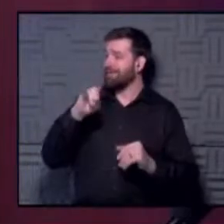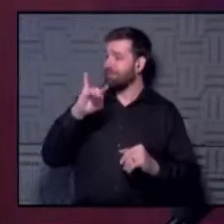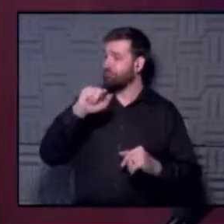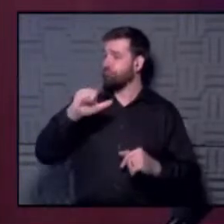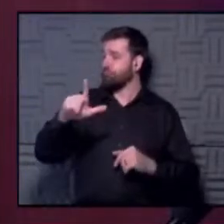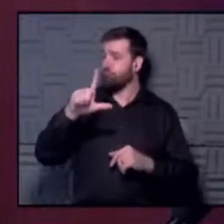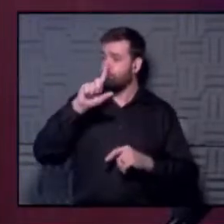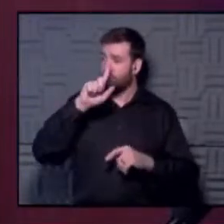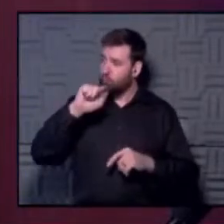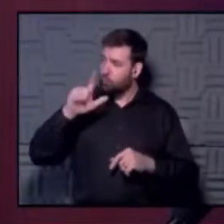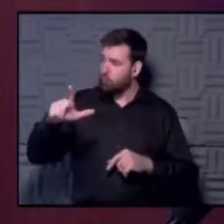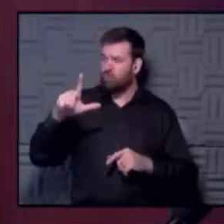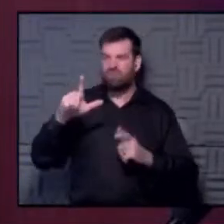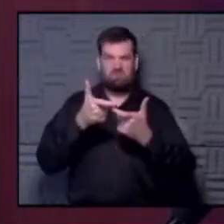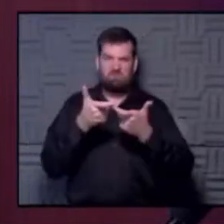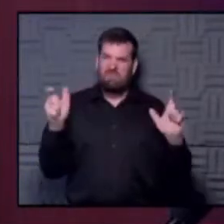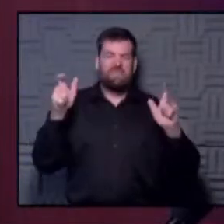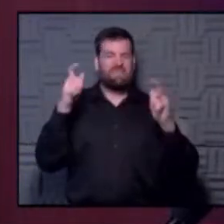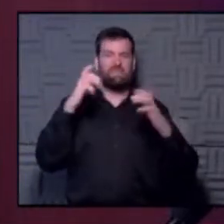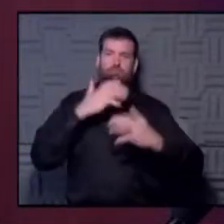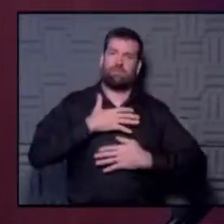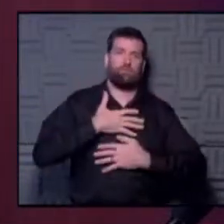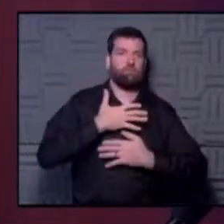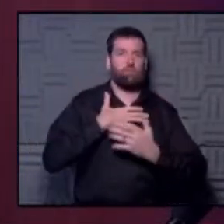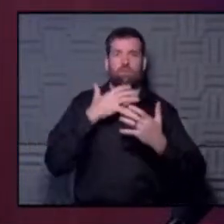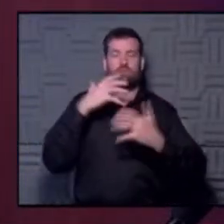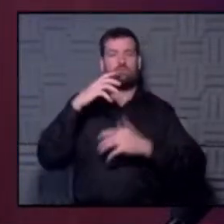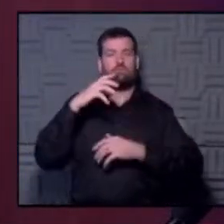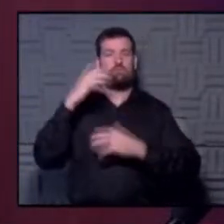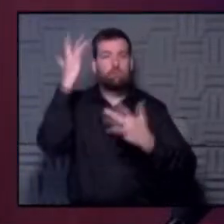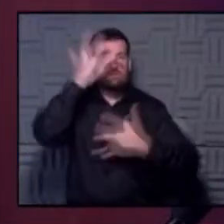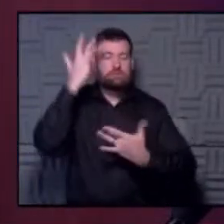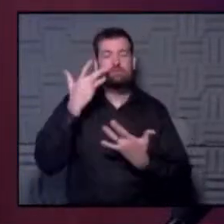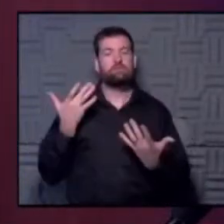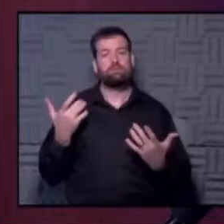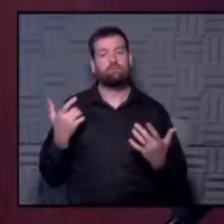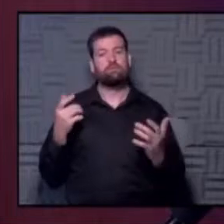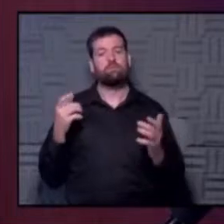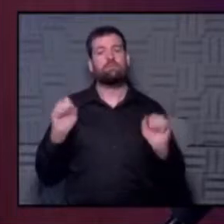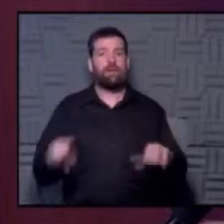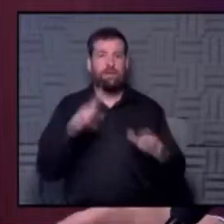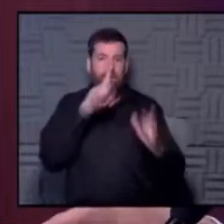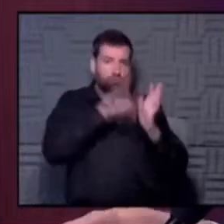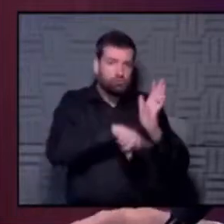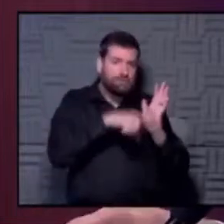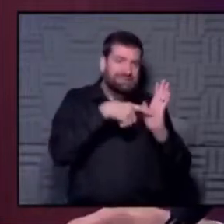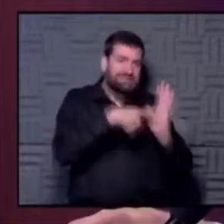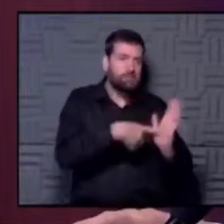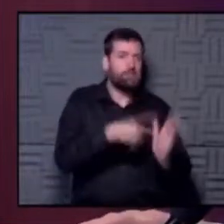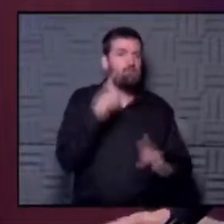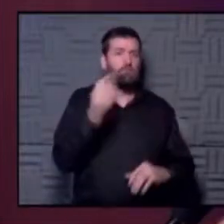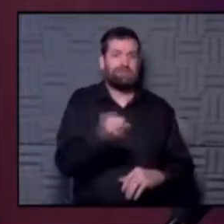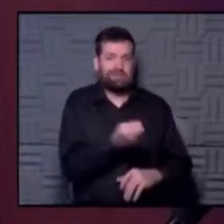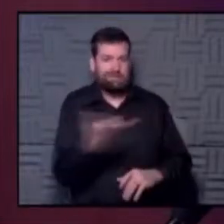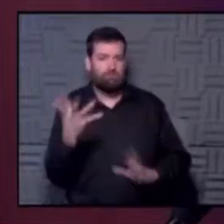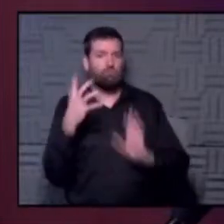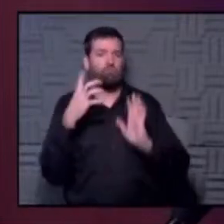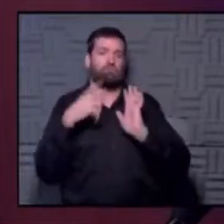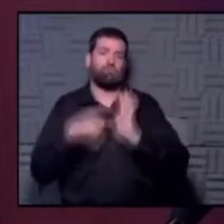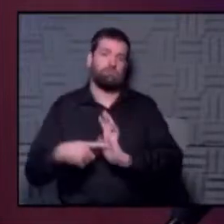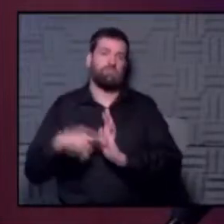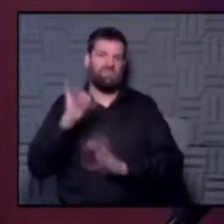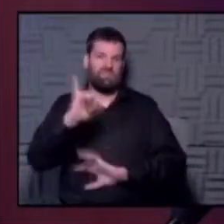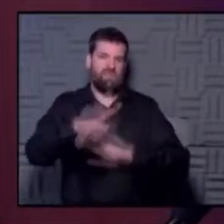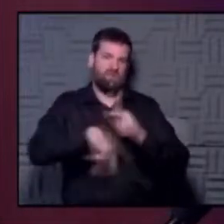platform for large spread respiratory illnesses would be that we can check symptoms for multiple conditions with that type